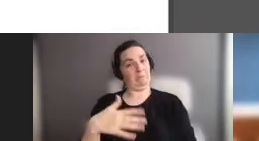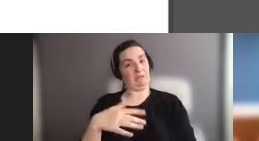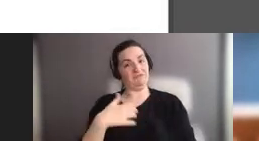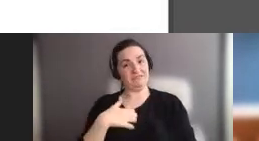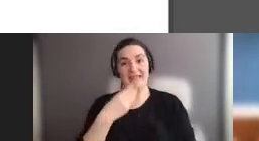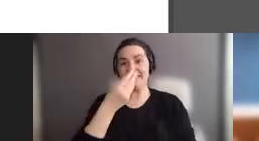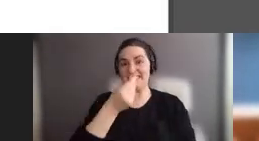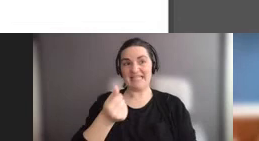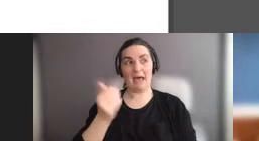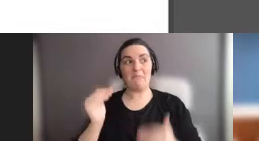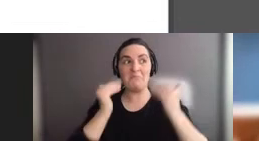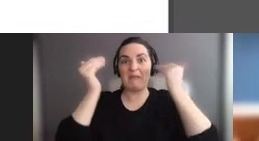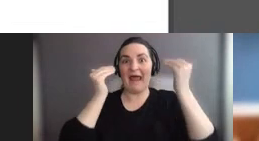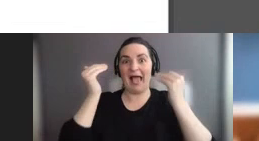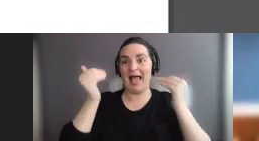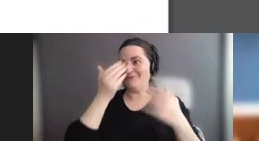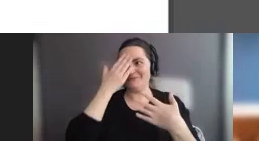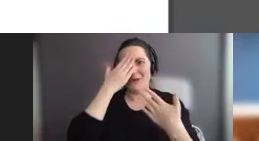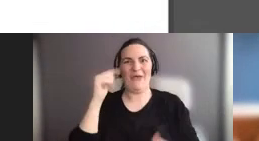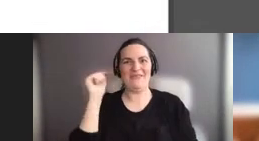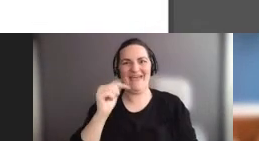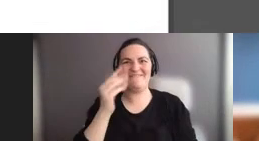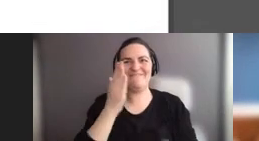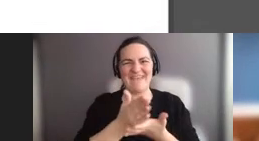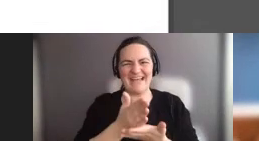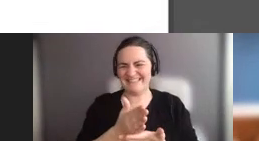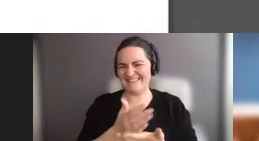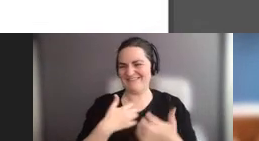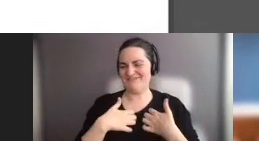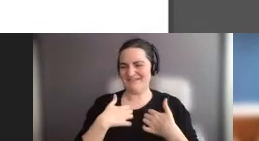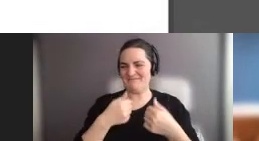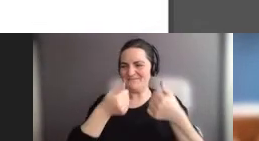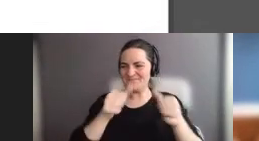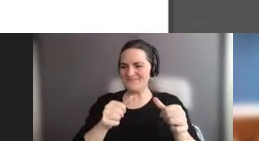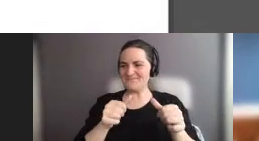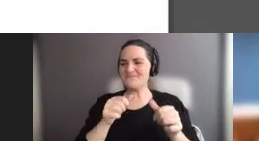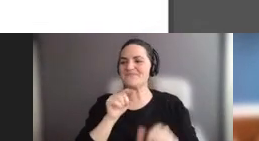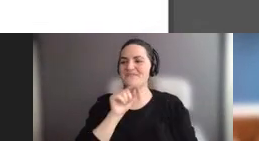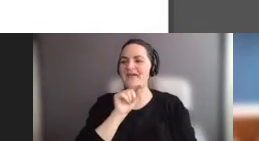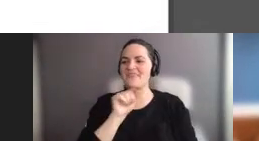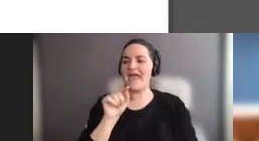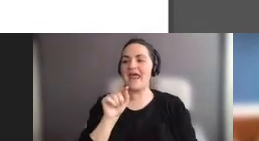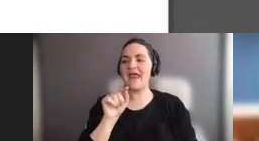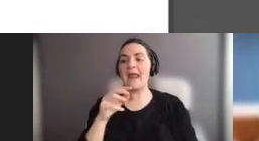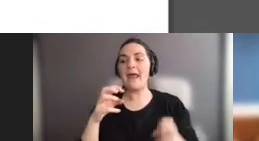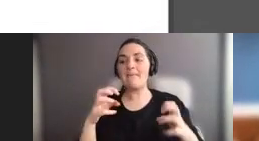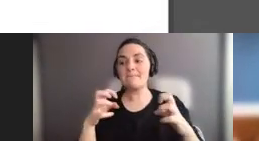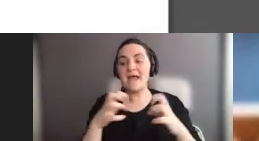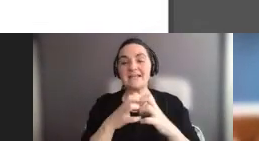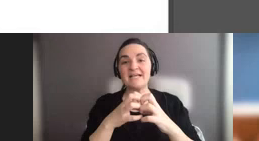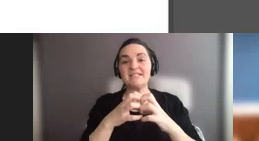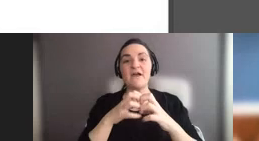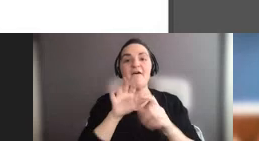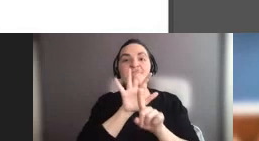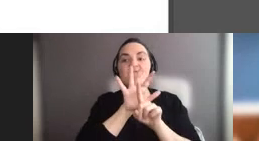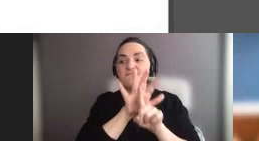can, now I think this word is go, but they've got F's and G's a bit in a muddle. The magnetic force can